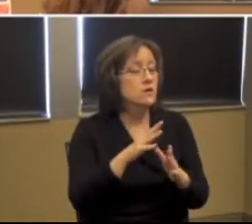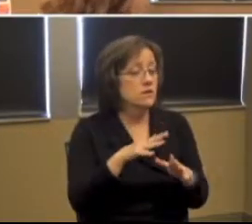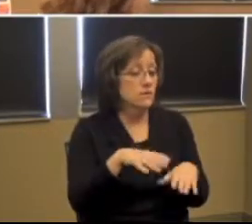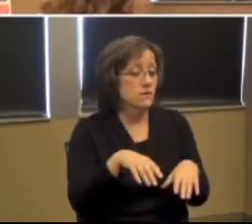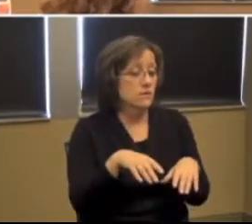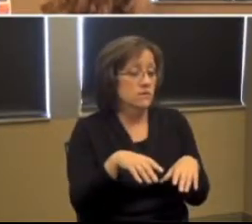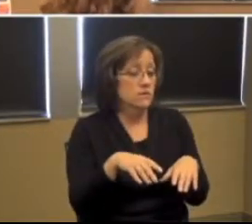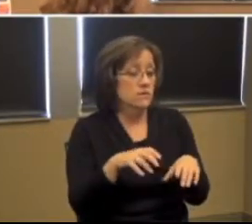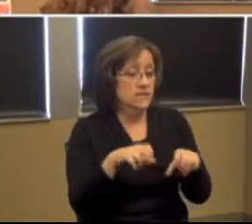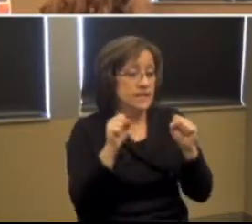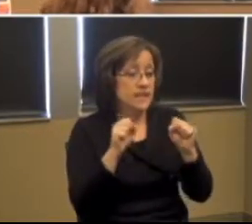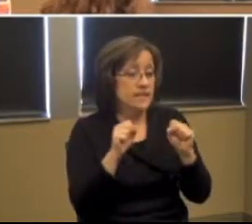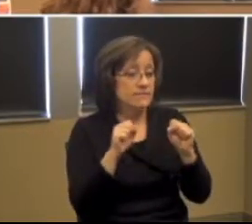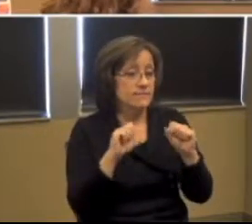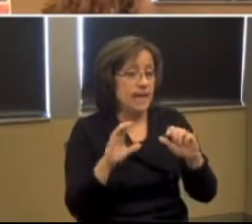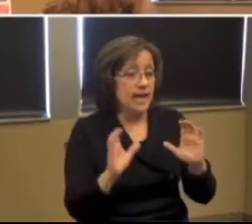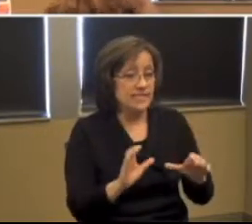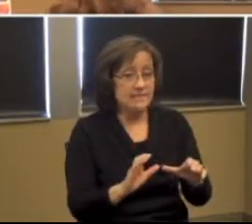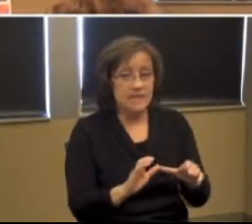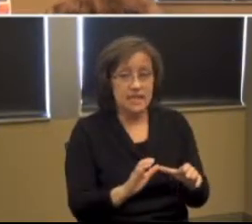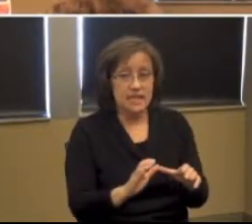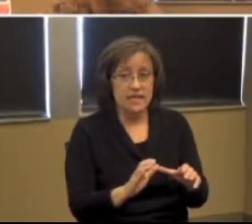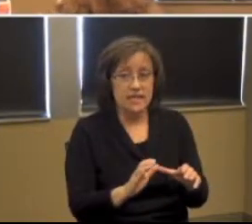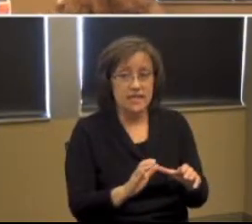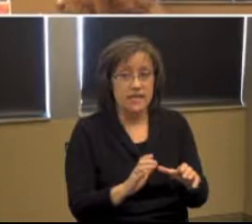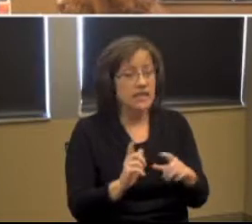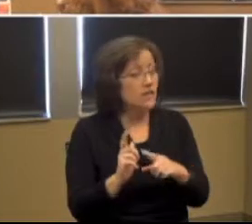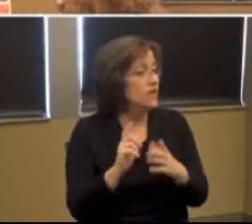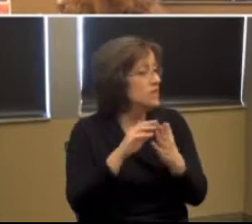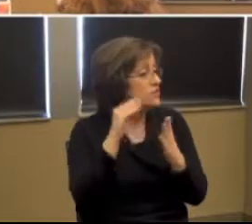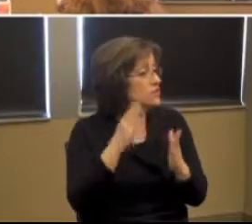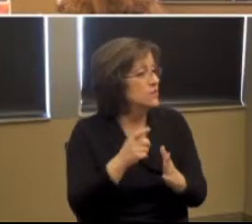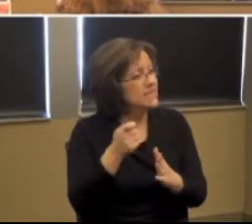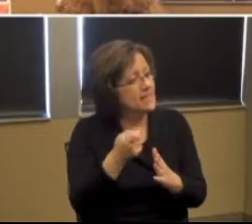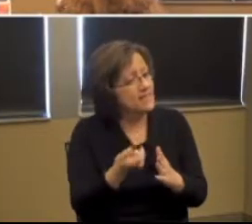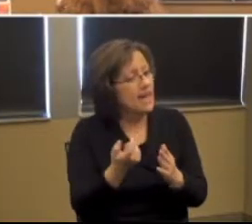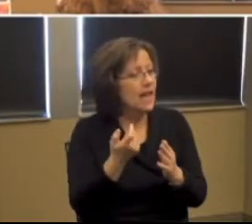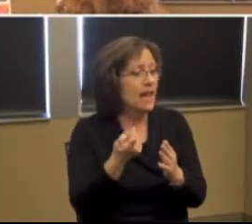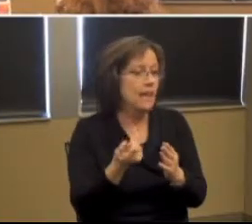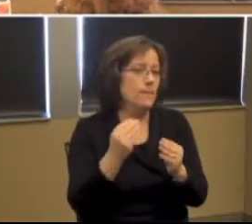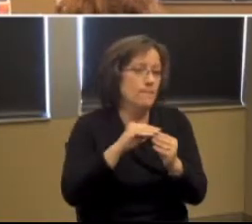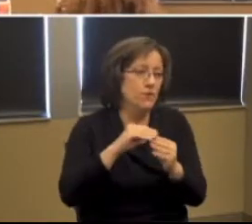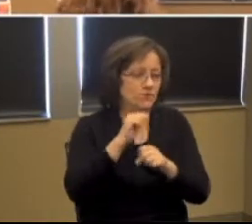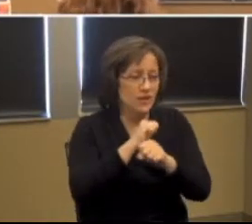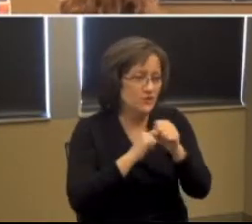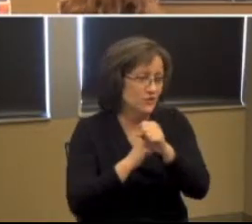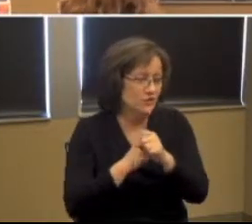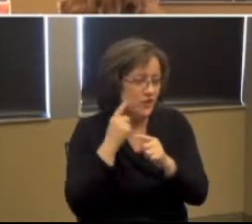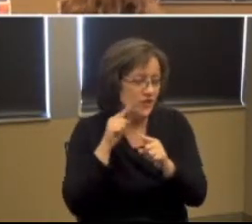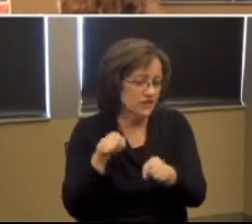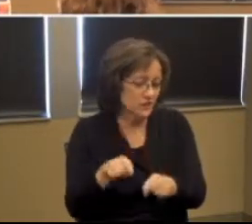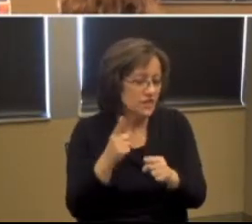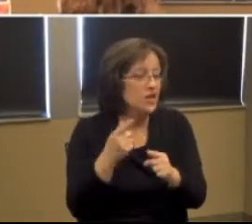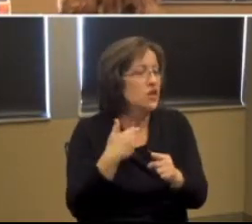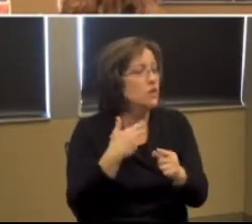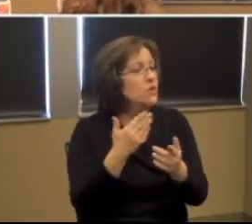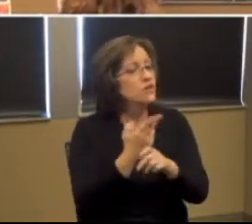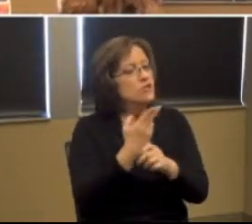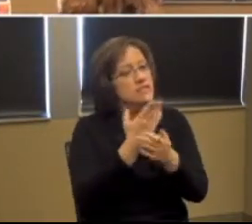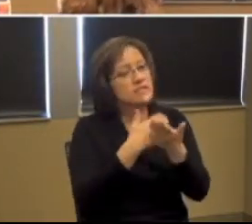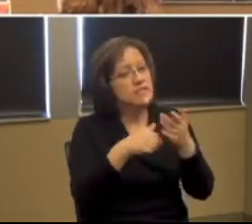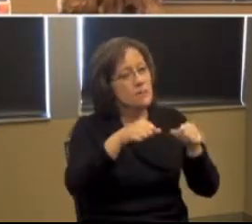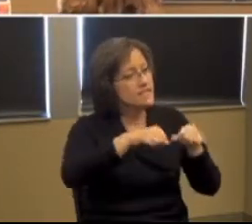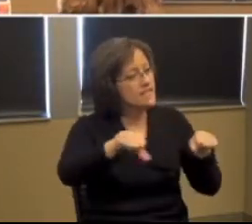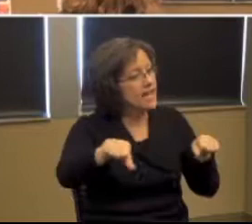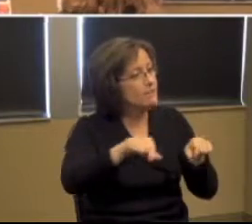activity, and we have the student needed a little additional structure. And so there was some tape that we used